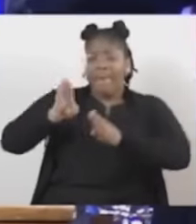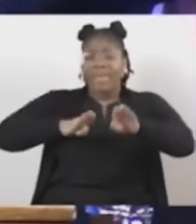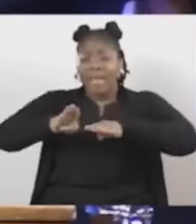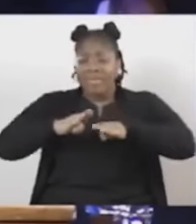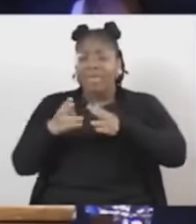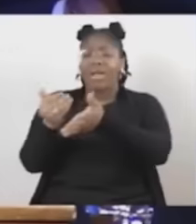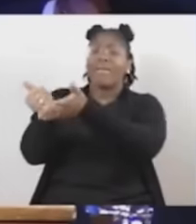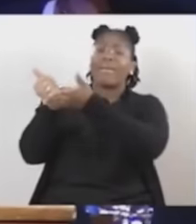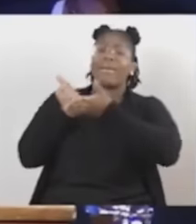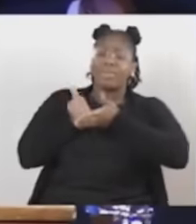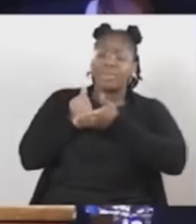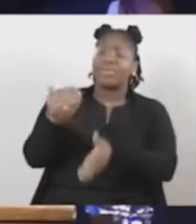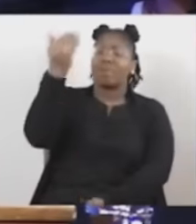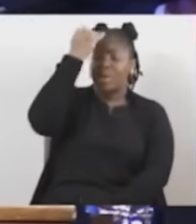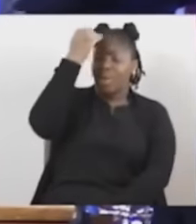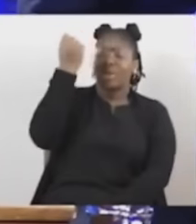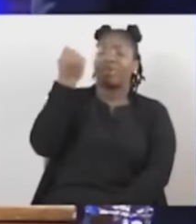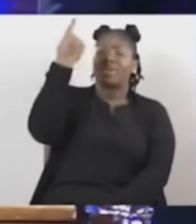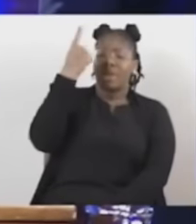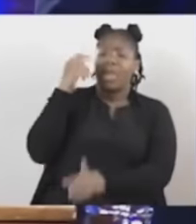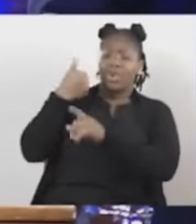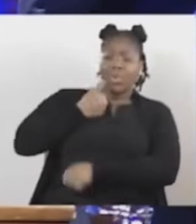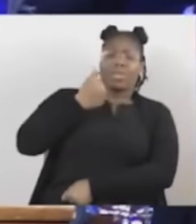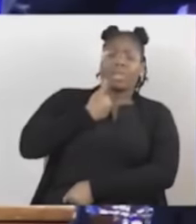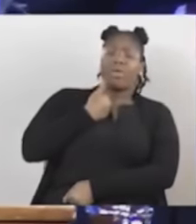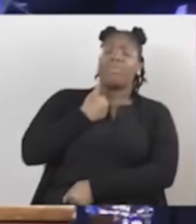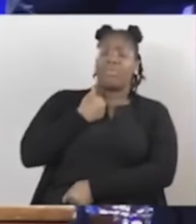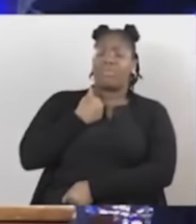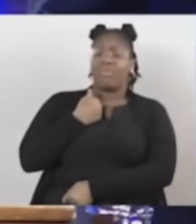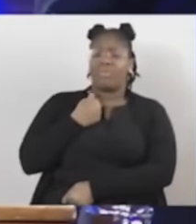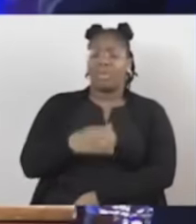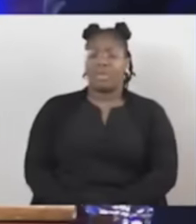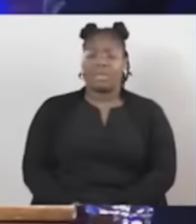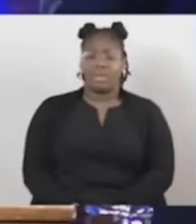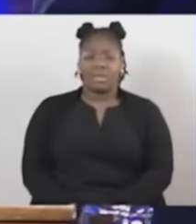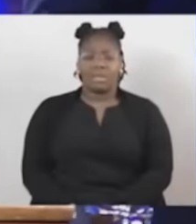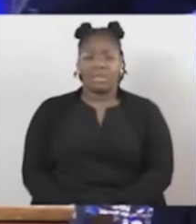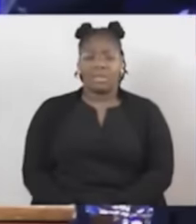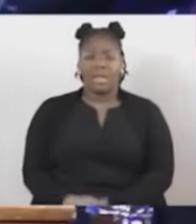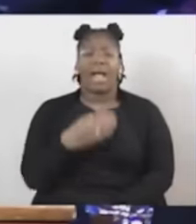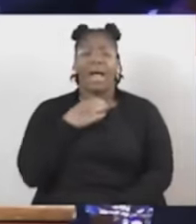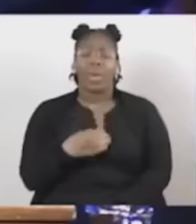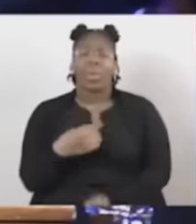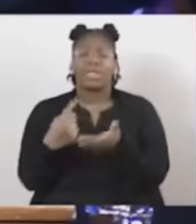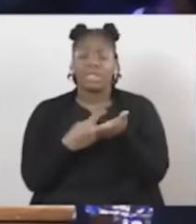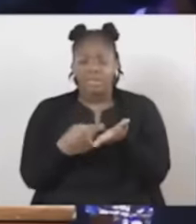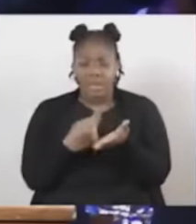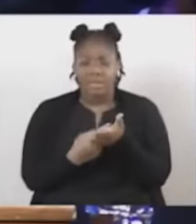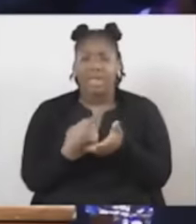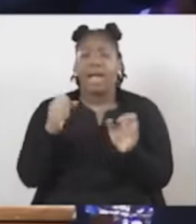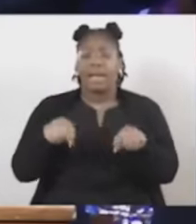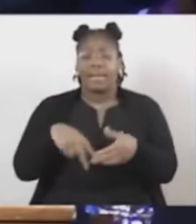an allowance, treat it as a gift, no matter how ugly it is. I wish sometimes that I could stand and